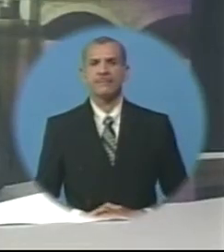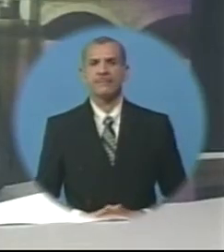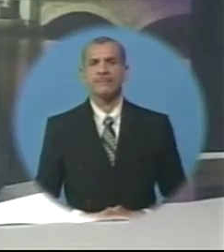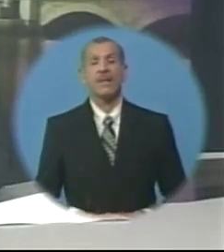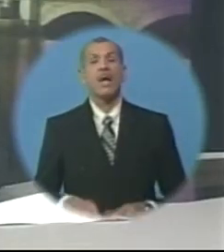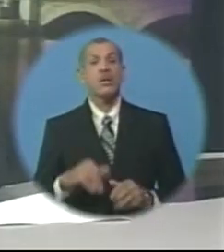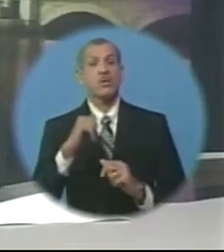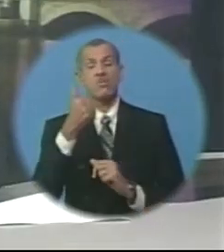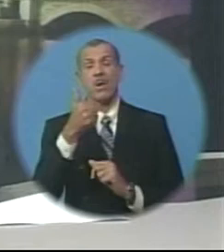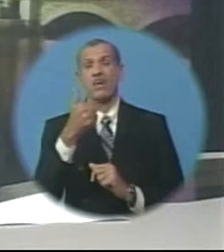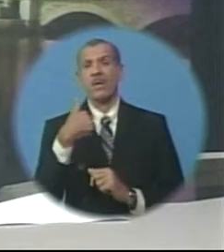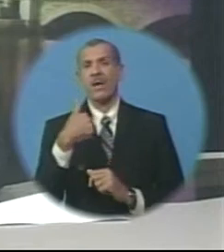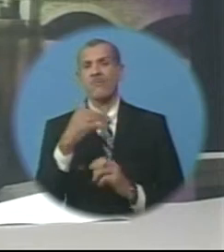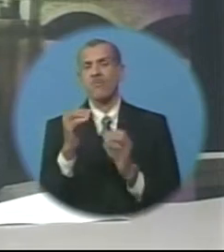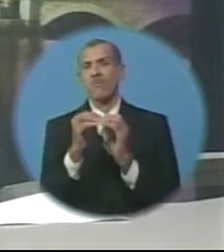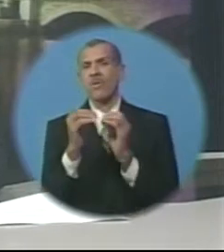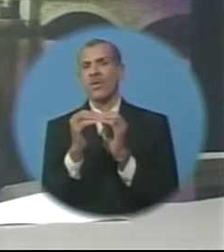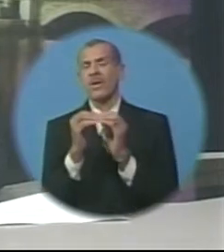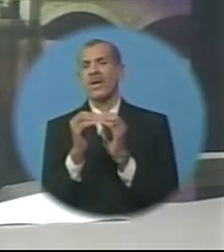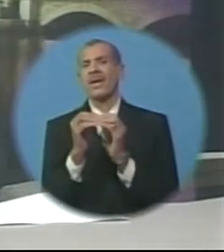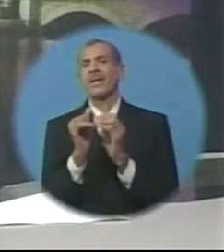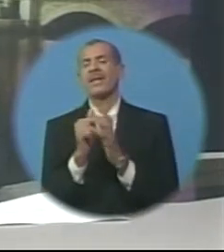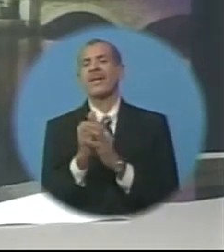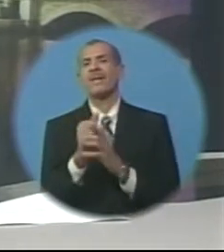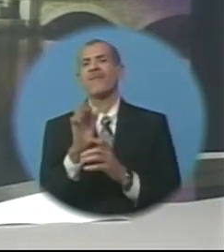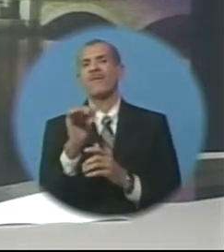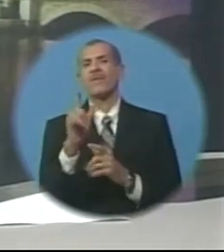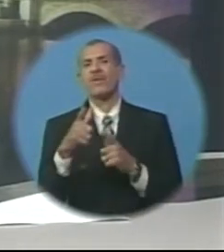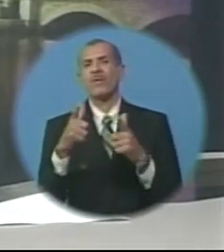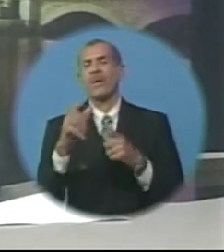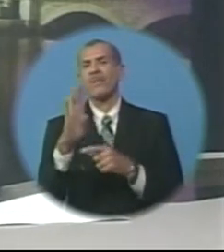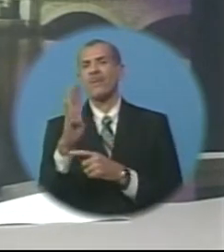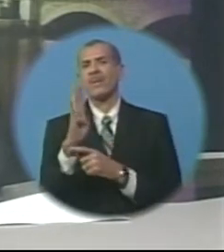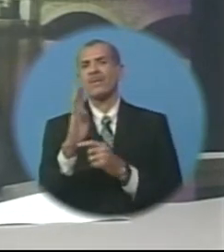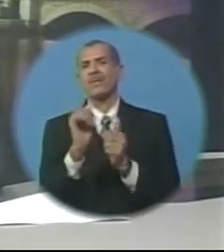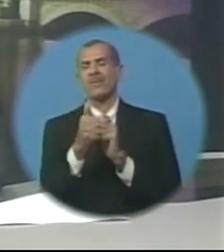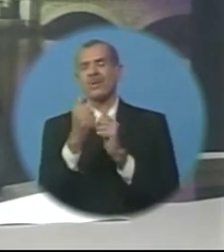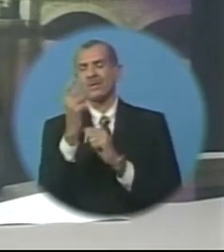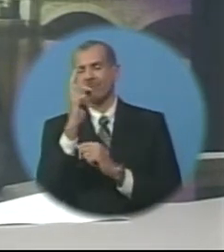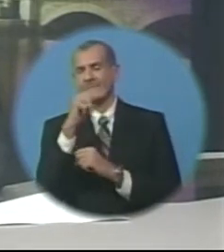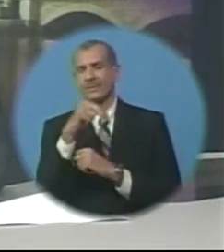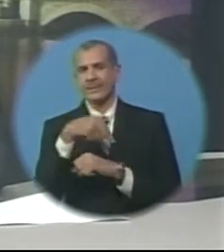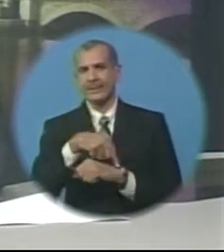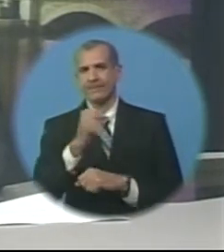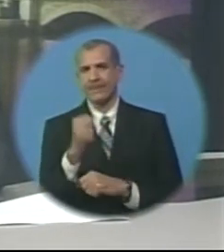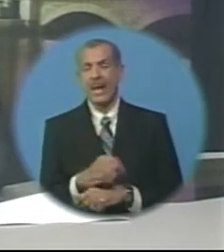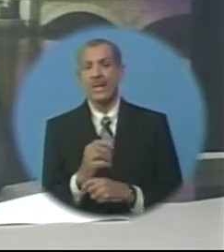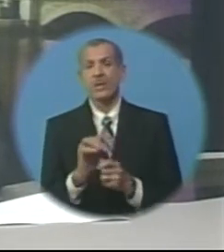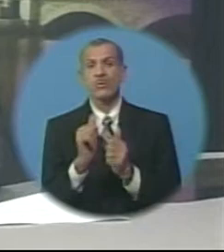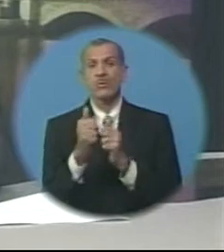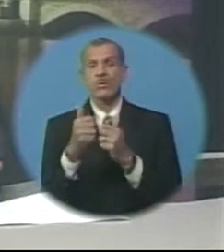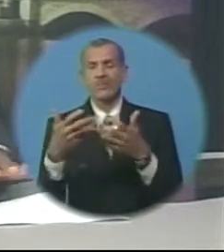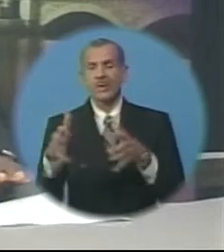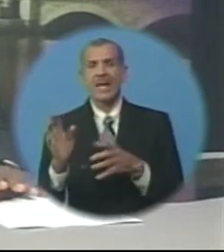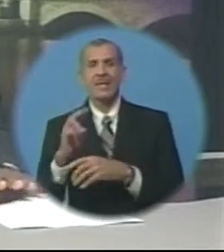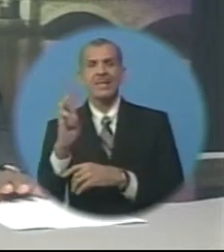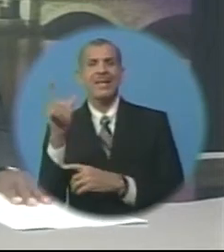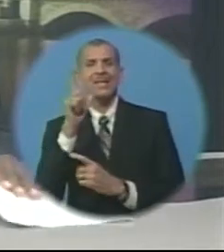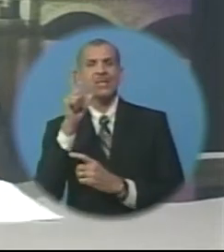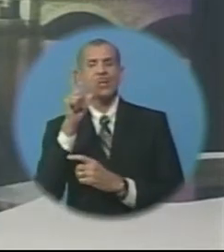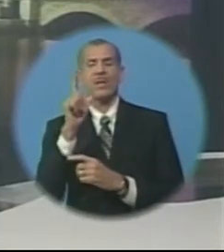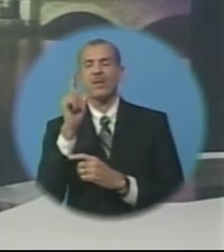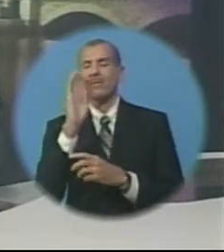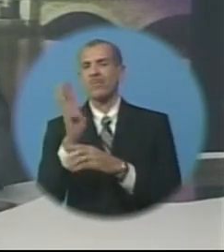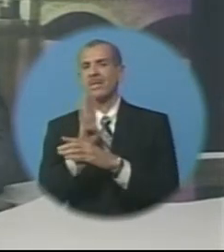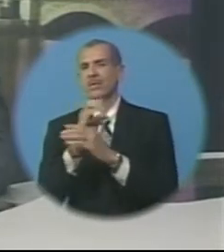And tomorrow we'll have even more in that series, 50 Great Bajan Sporting Moments. Well, that's a look at sports. Lisa returns with a look at